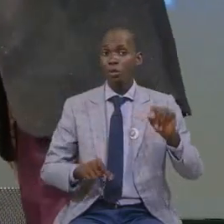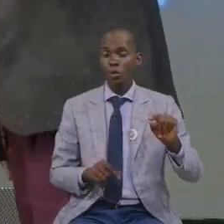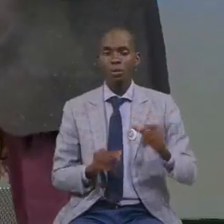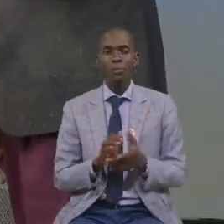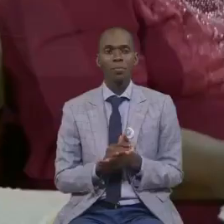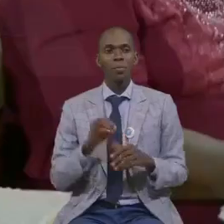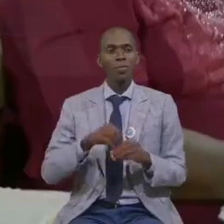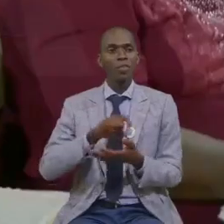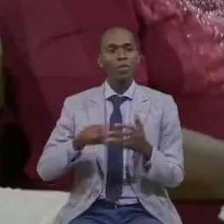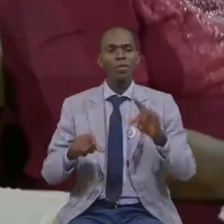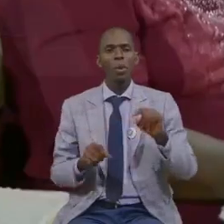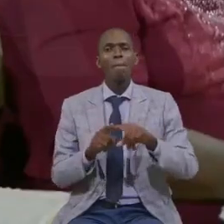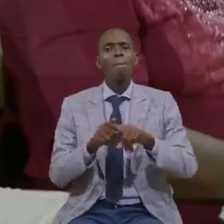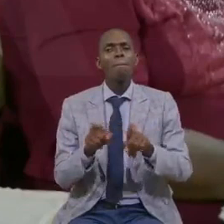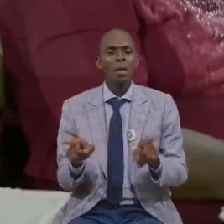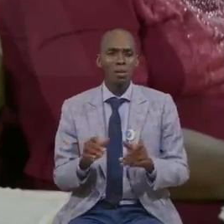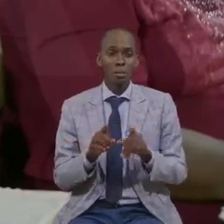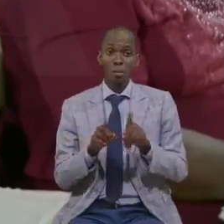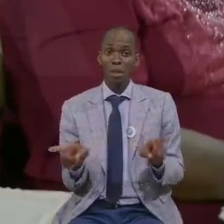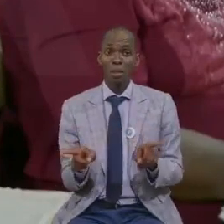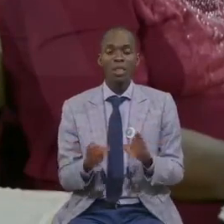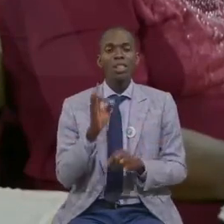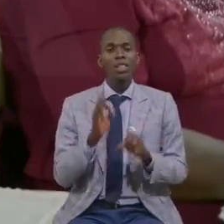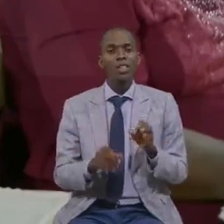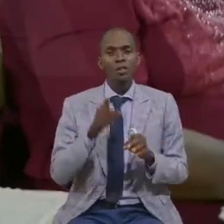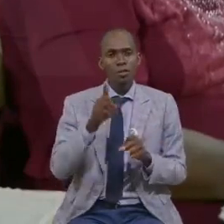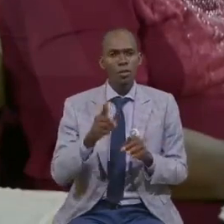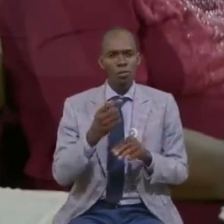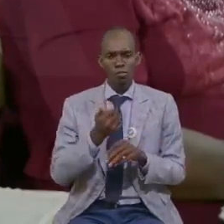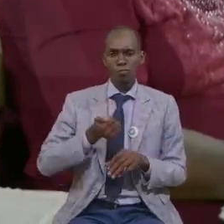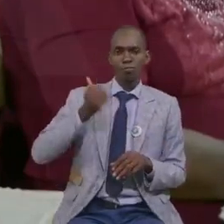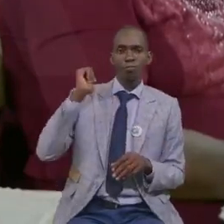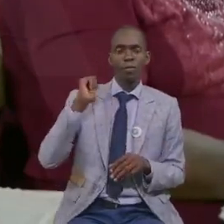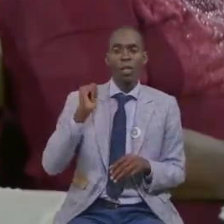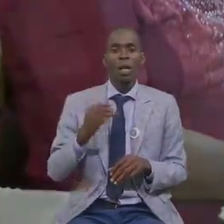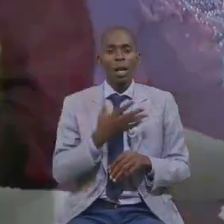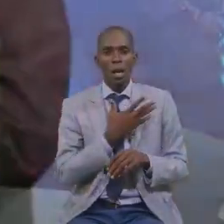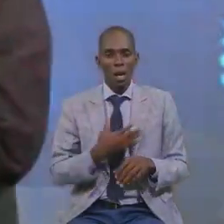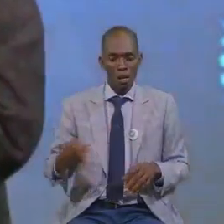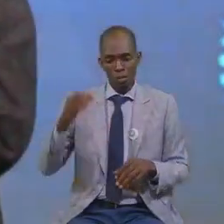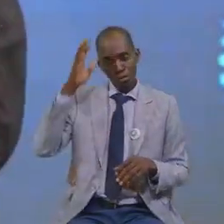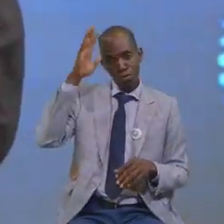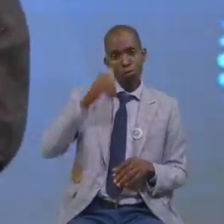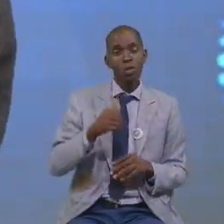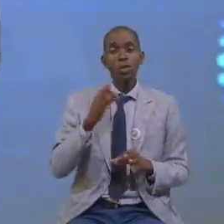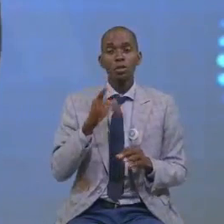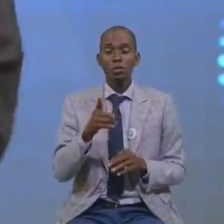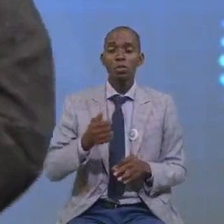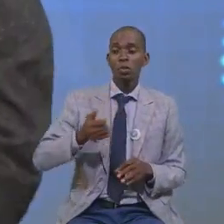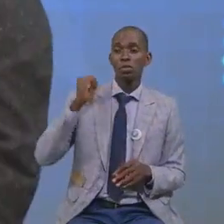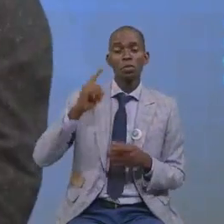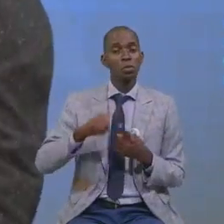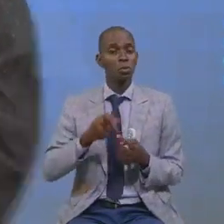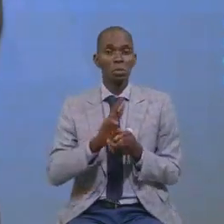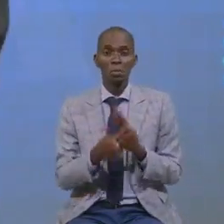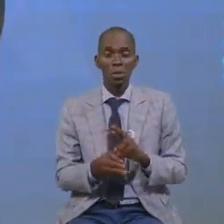it says, but if you refuse and rebel, if you refuse to repent, if you